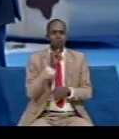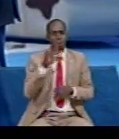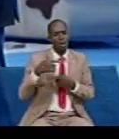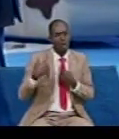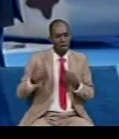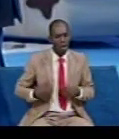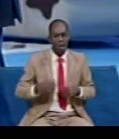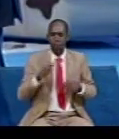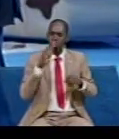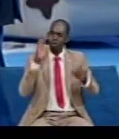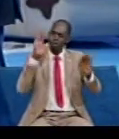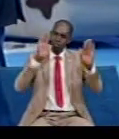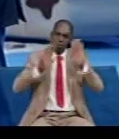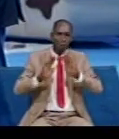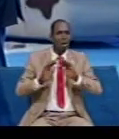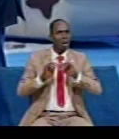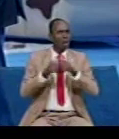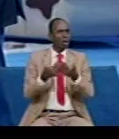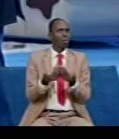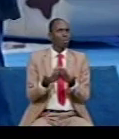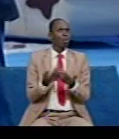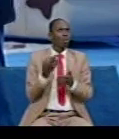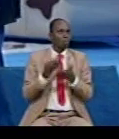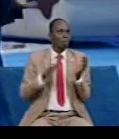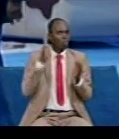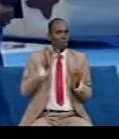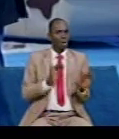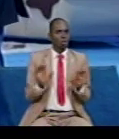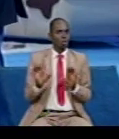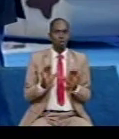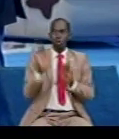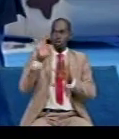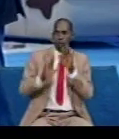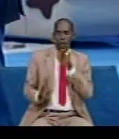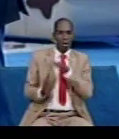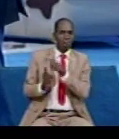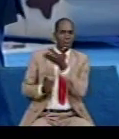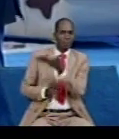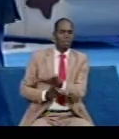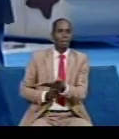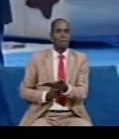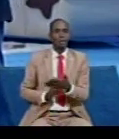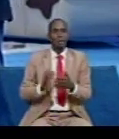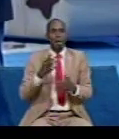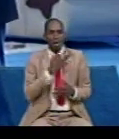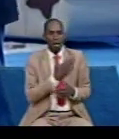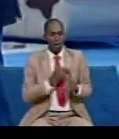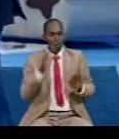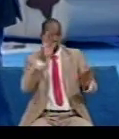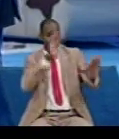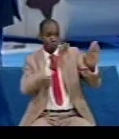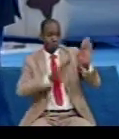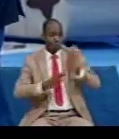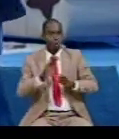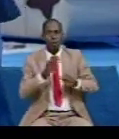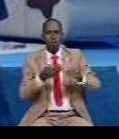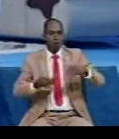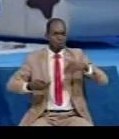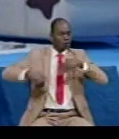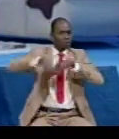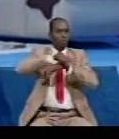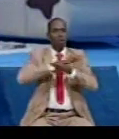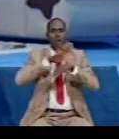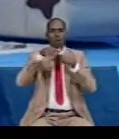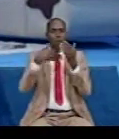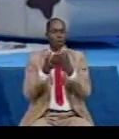troubled. How? What shall I do? The trouble is there, and the trouble oversweeps the whole earth, and